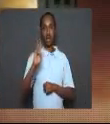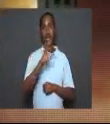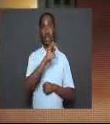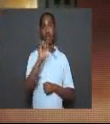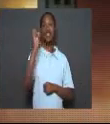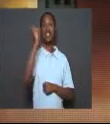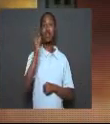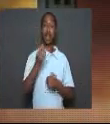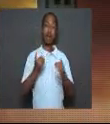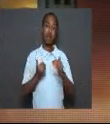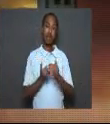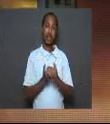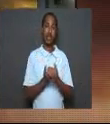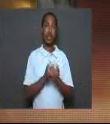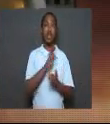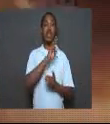temperature approaches